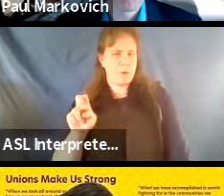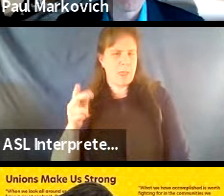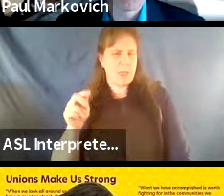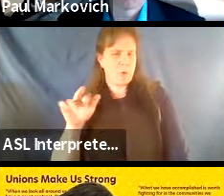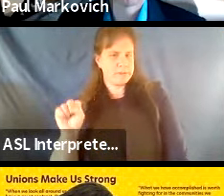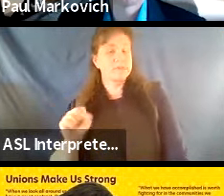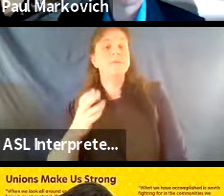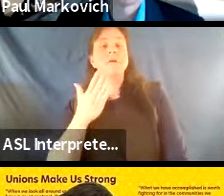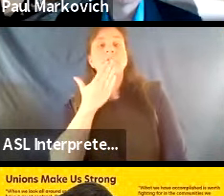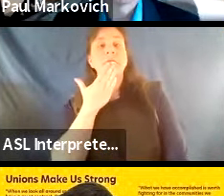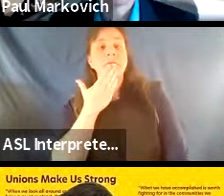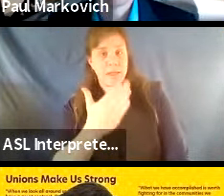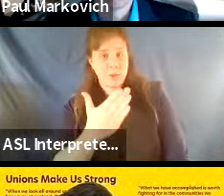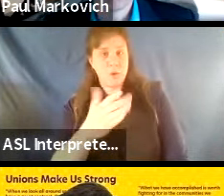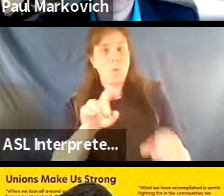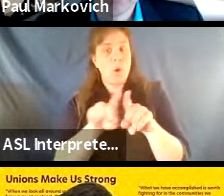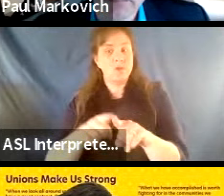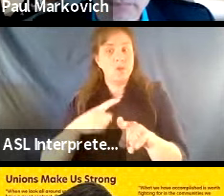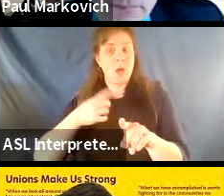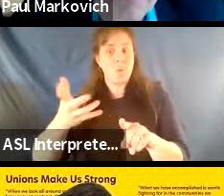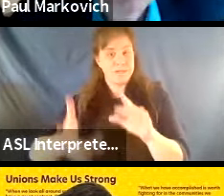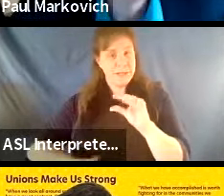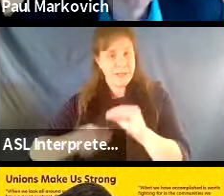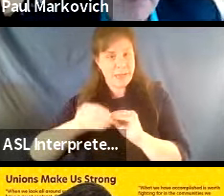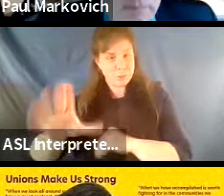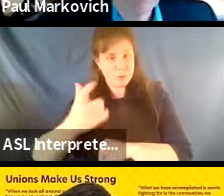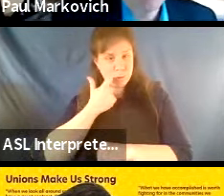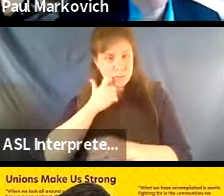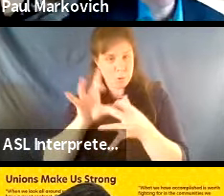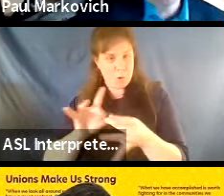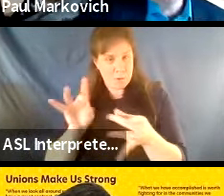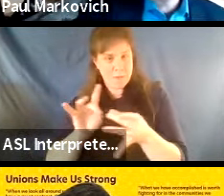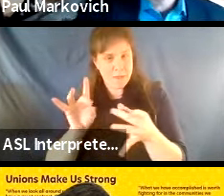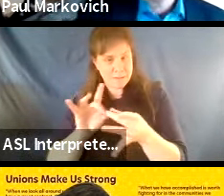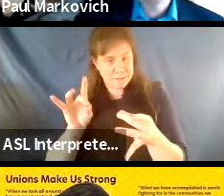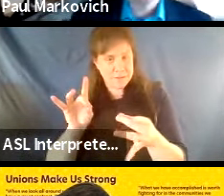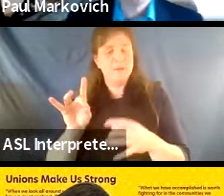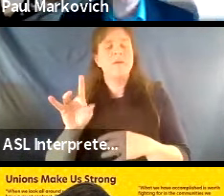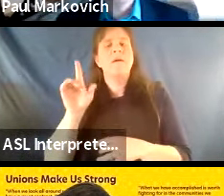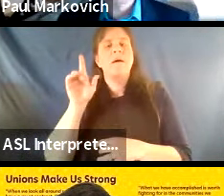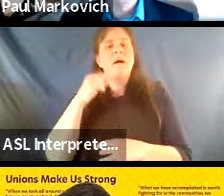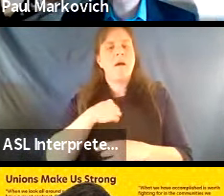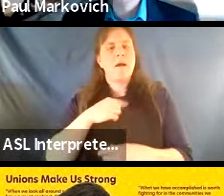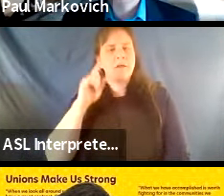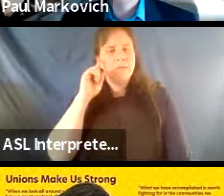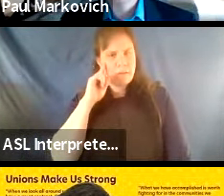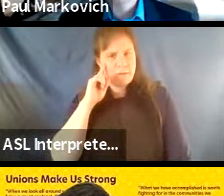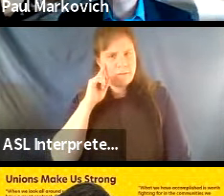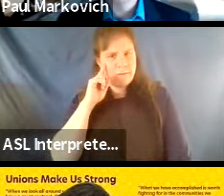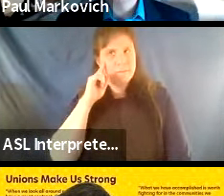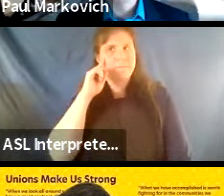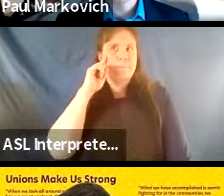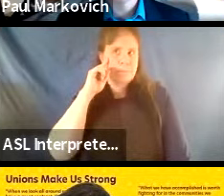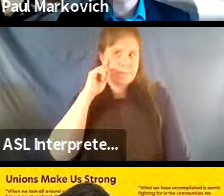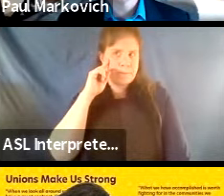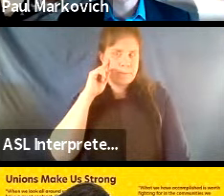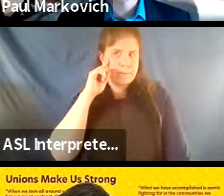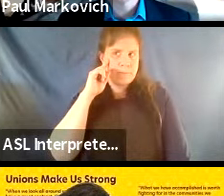I want to add to that comment, because I do think that there is often